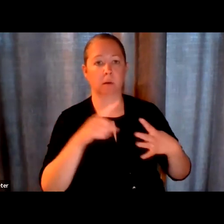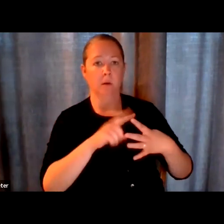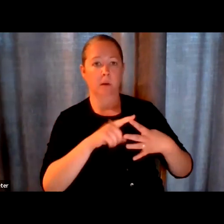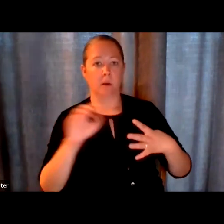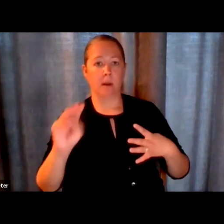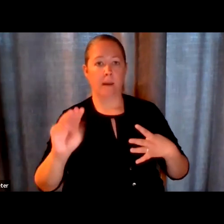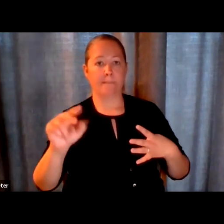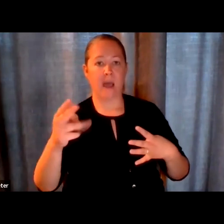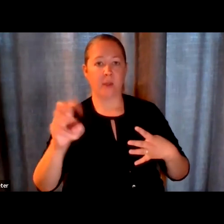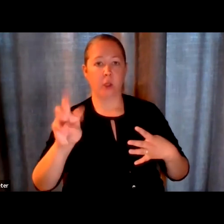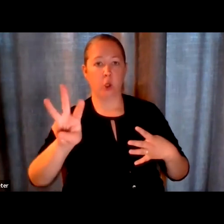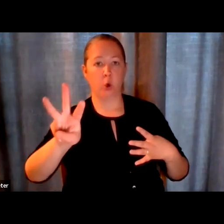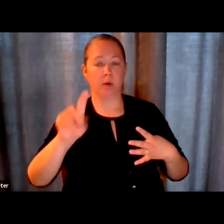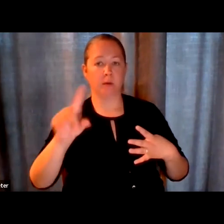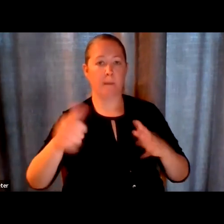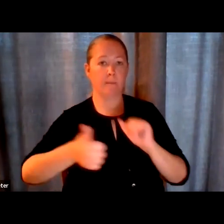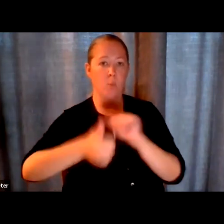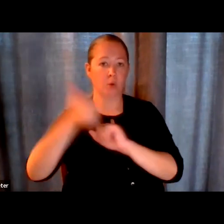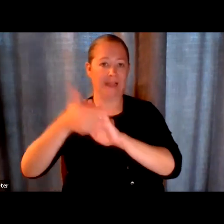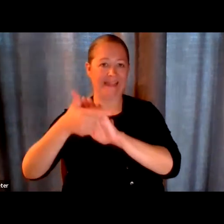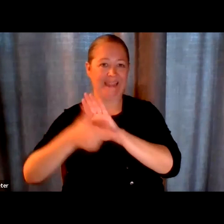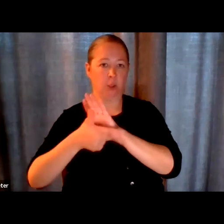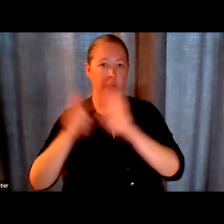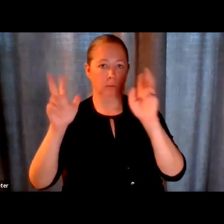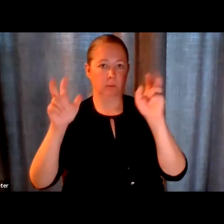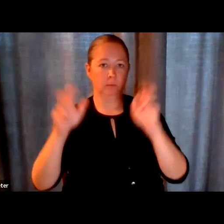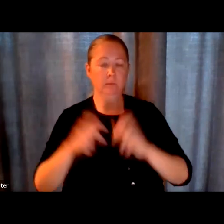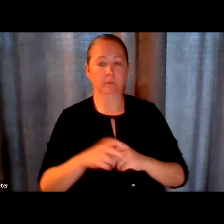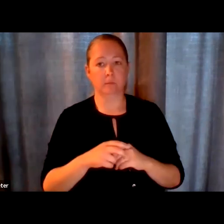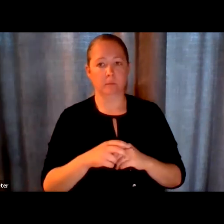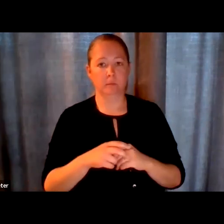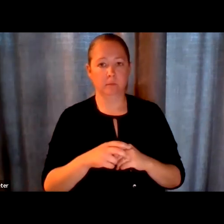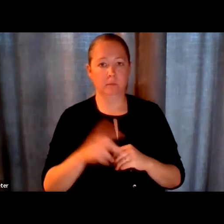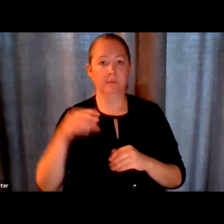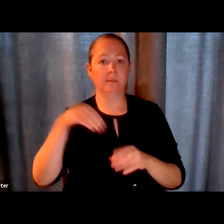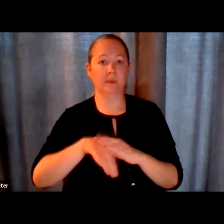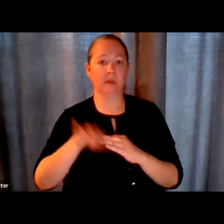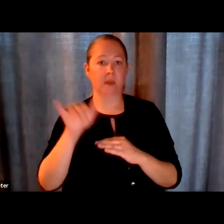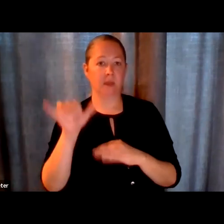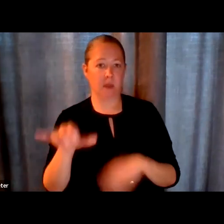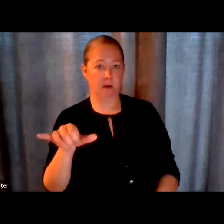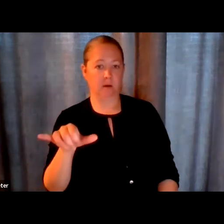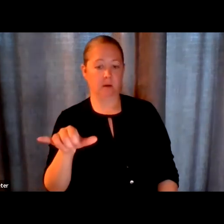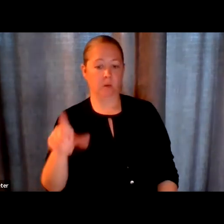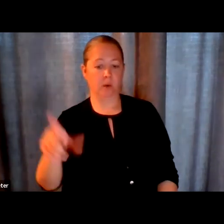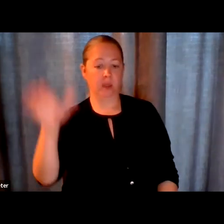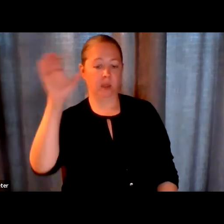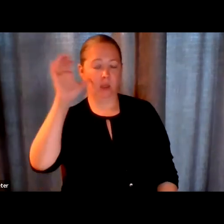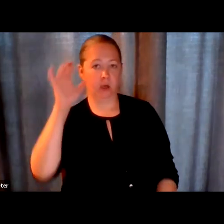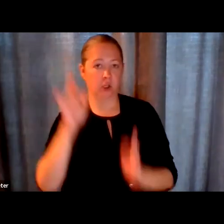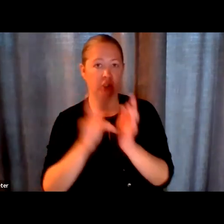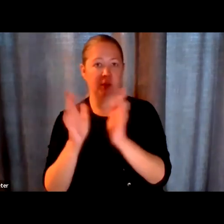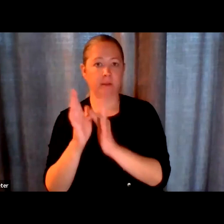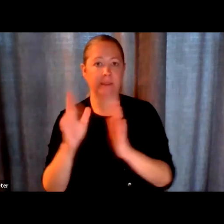more legalistic, the one that's closer to the law, as it were. It is in that one then that we hear Jesus be very